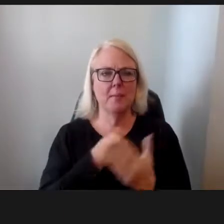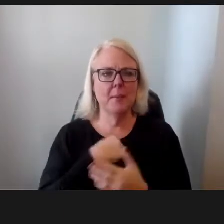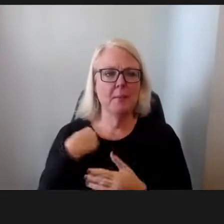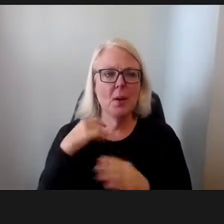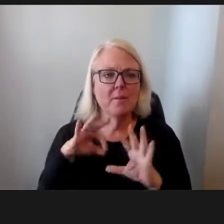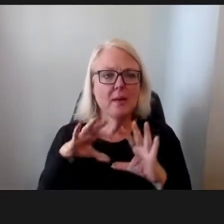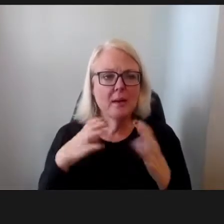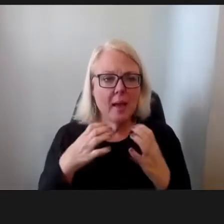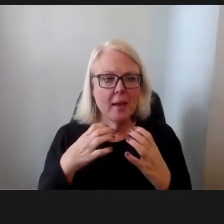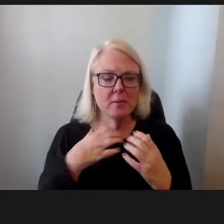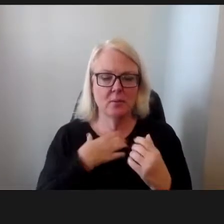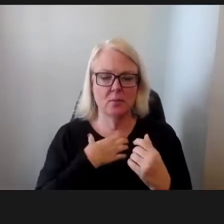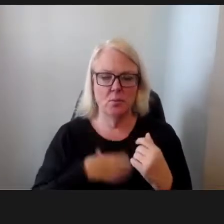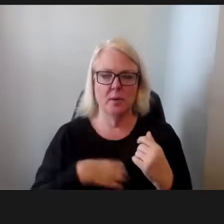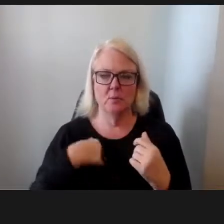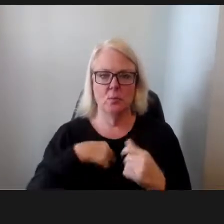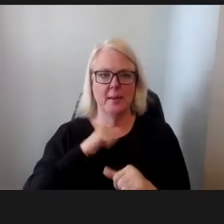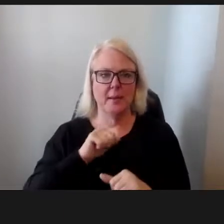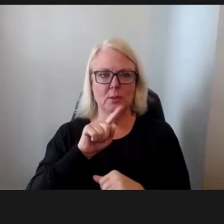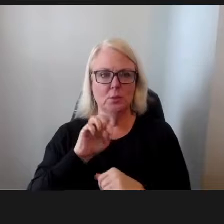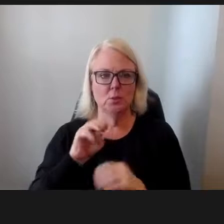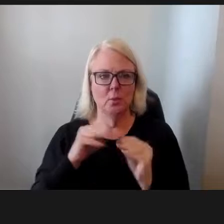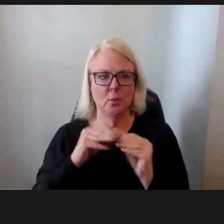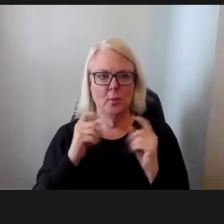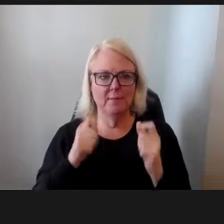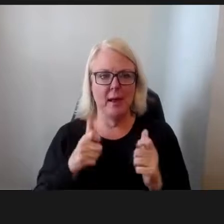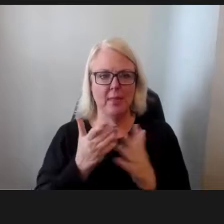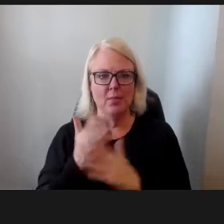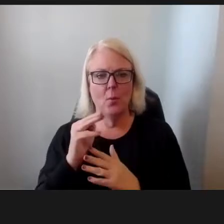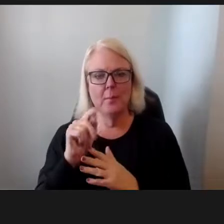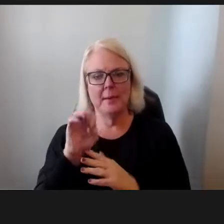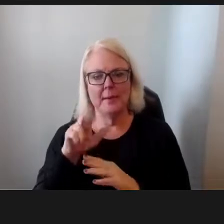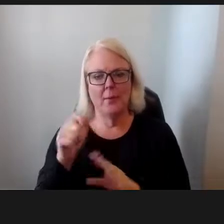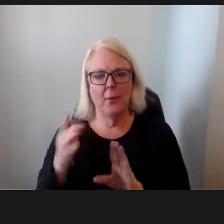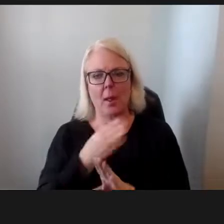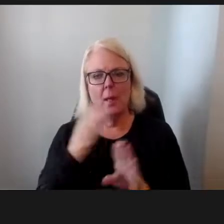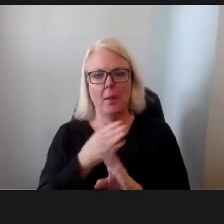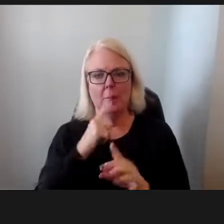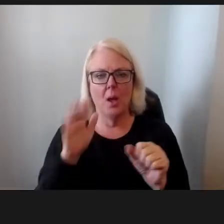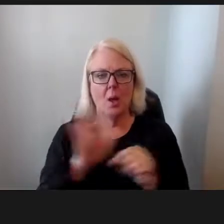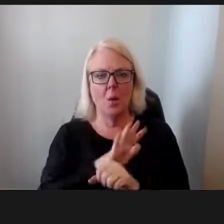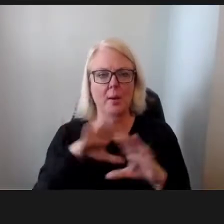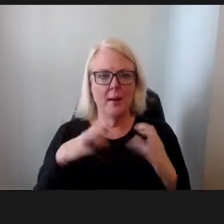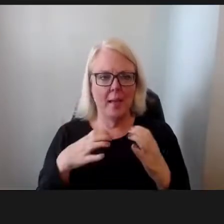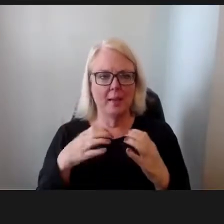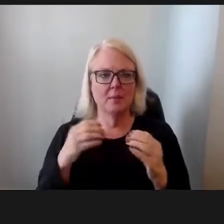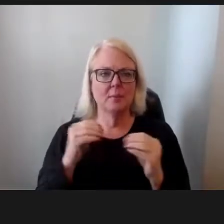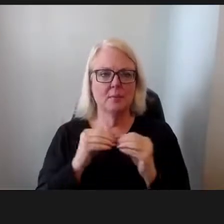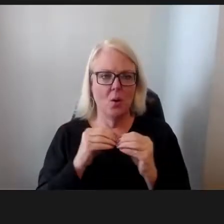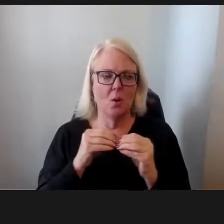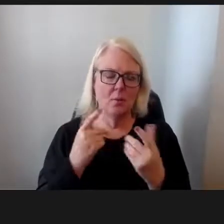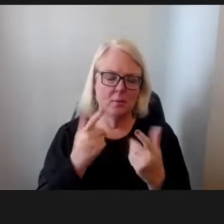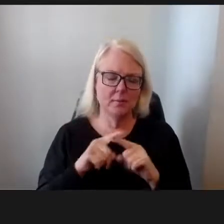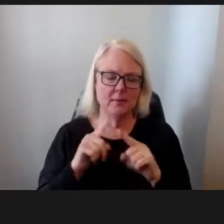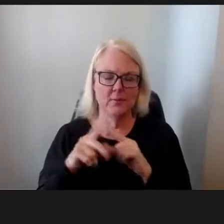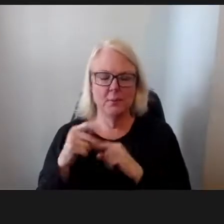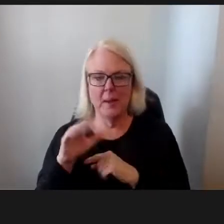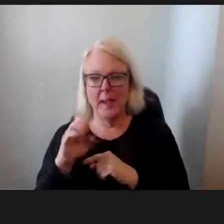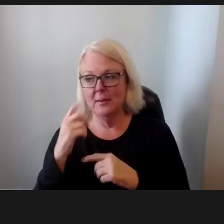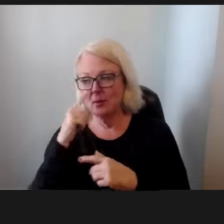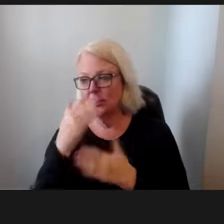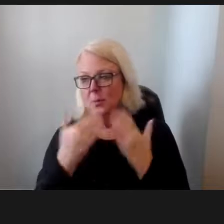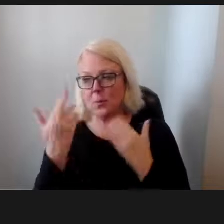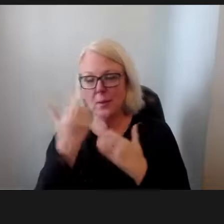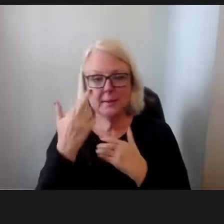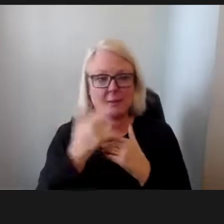class wish we could zoom faster through material, but the whole class is moving at a more deliberate pace for reasons.